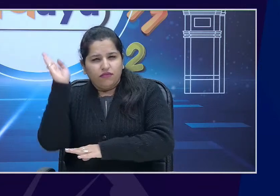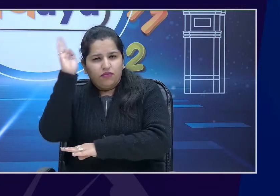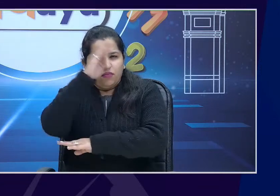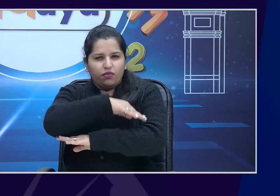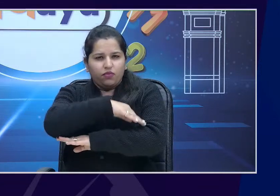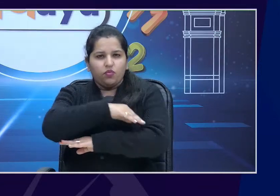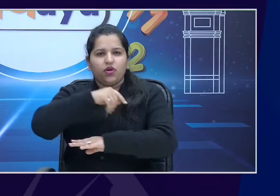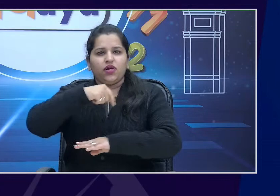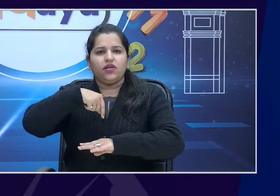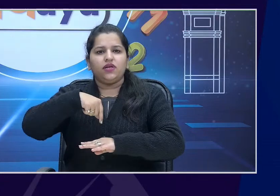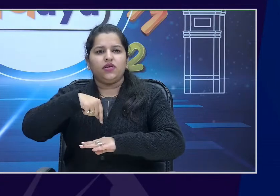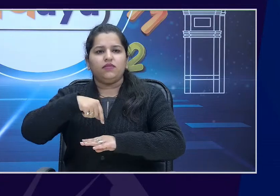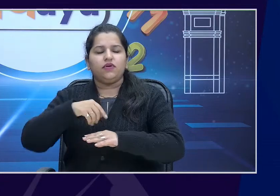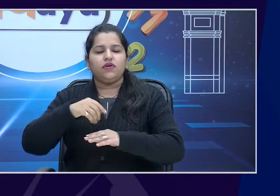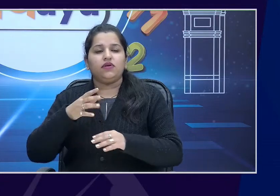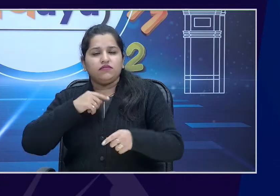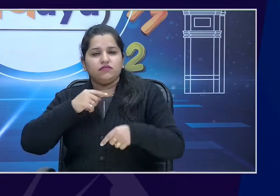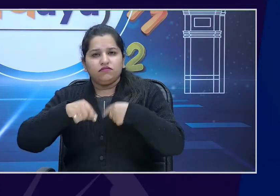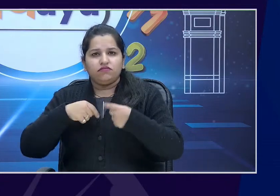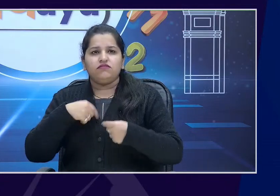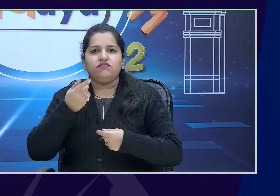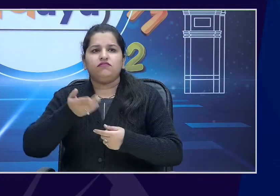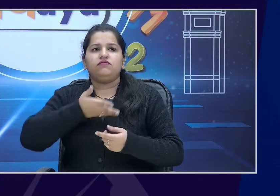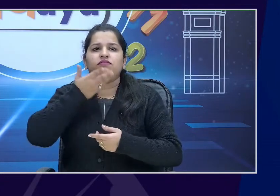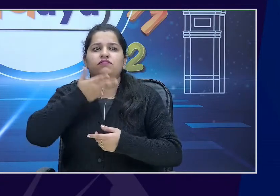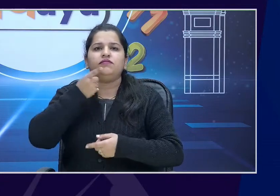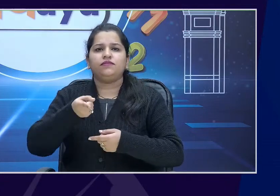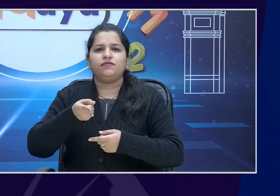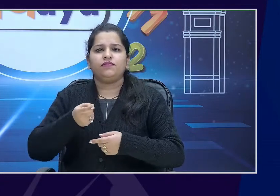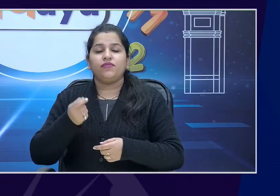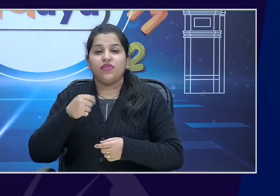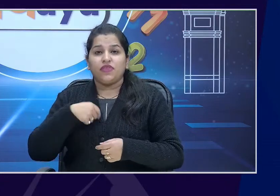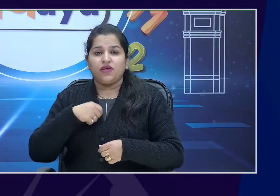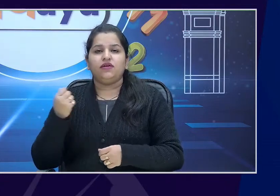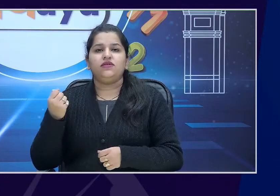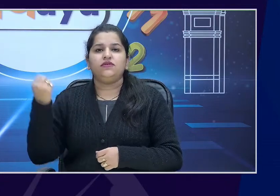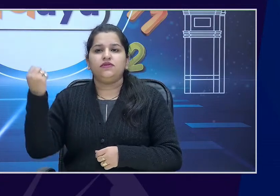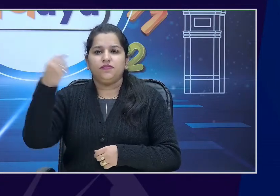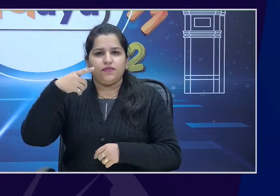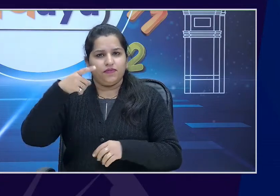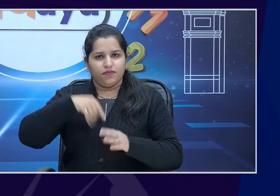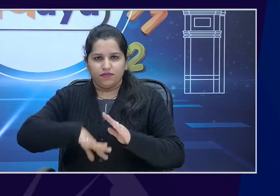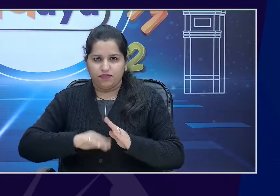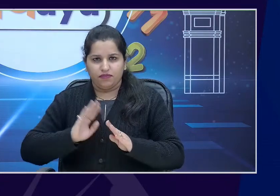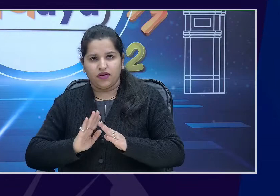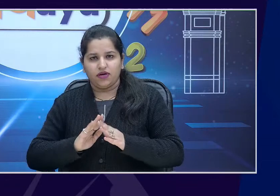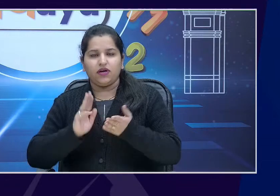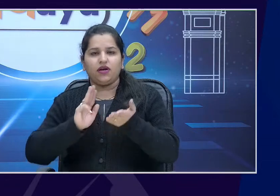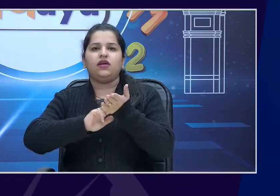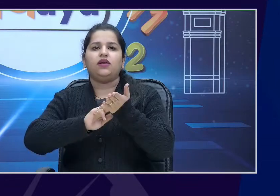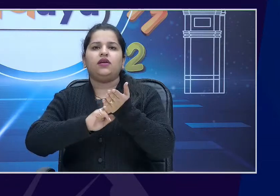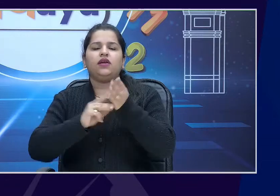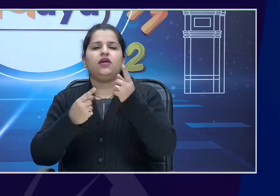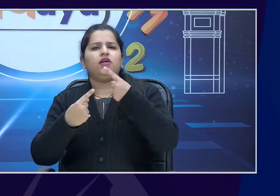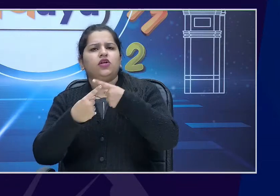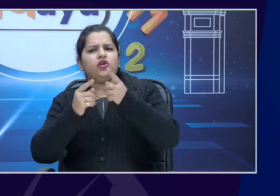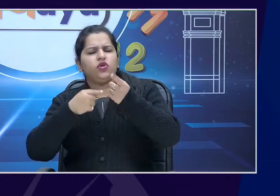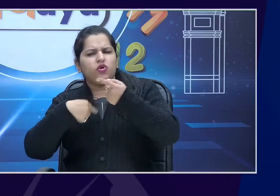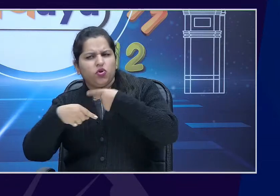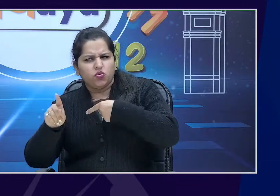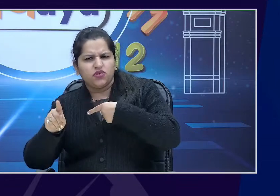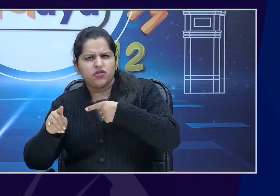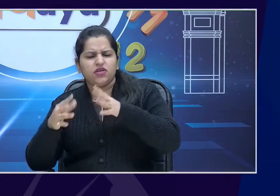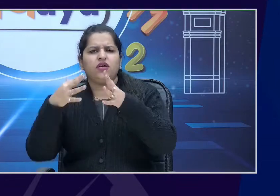are the lessons that I need to take? So first Monday this lesson, Tuesday this lesson, Friday, Wednesday this